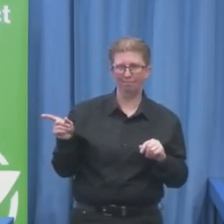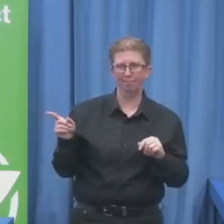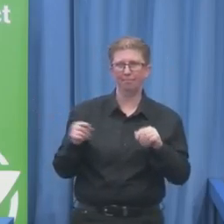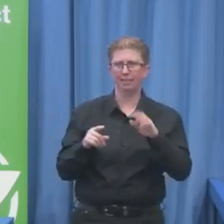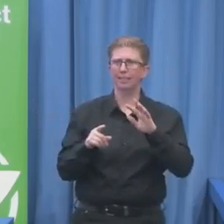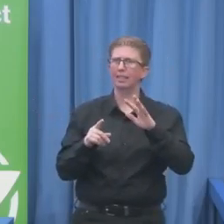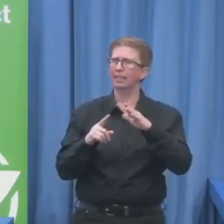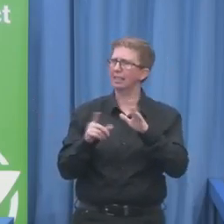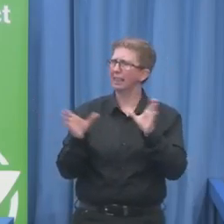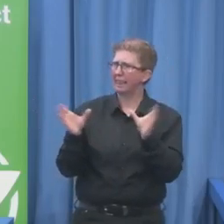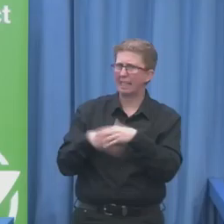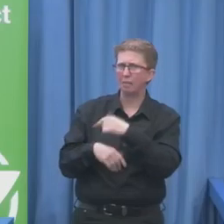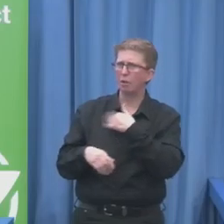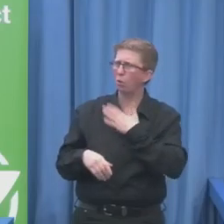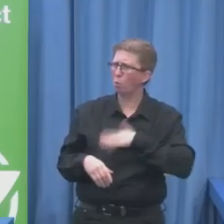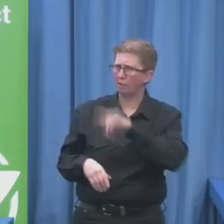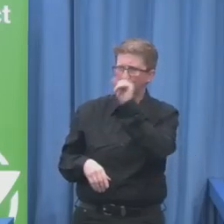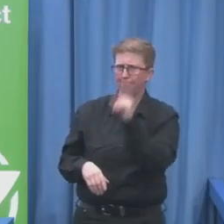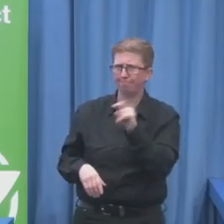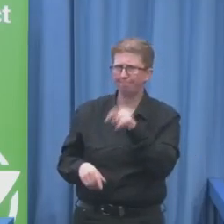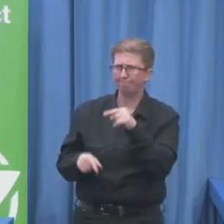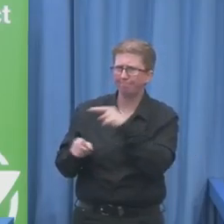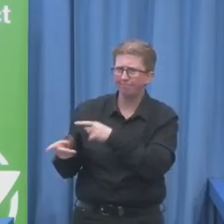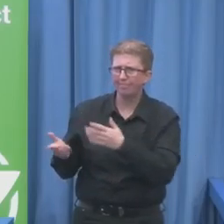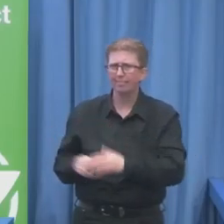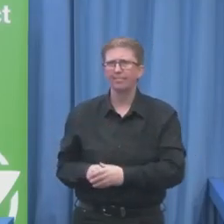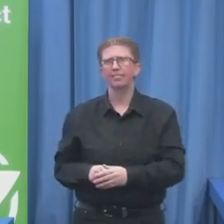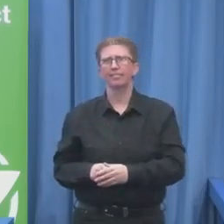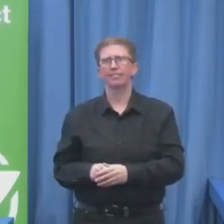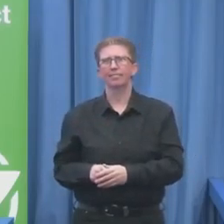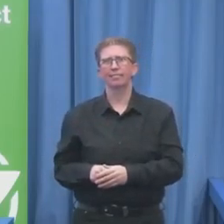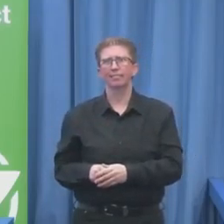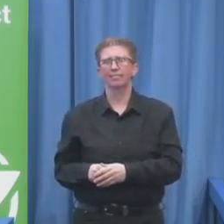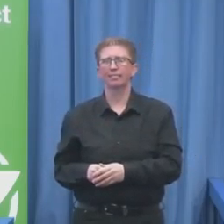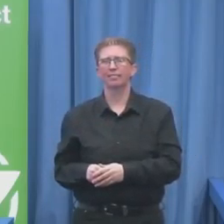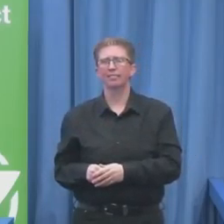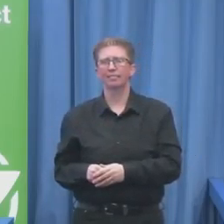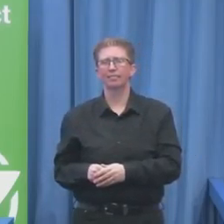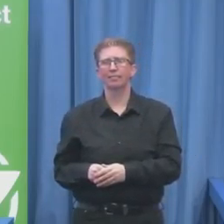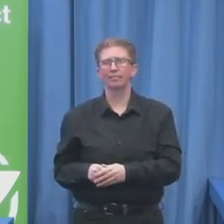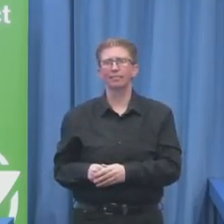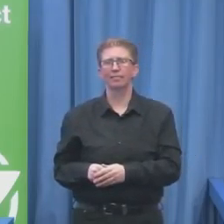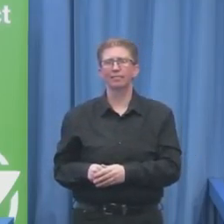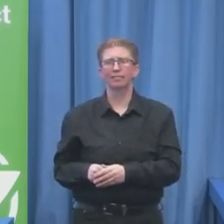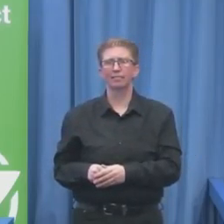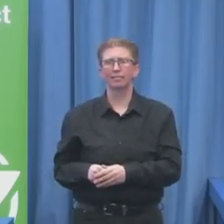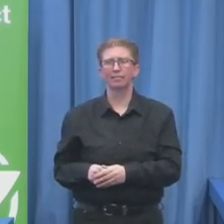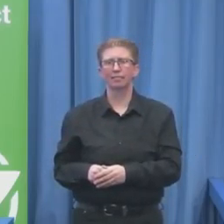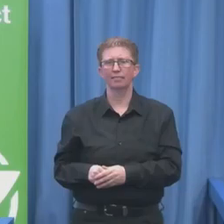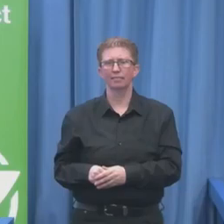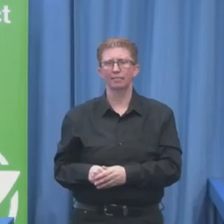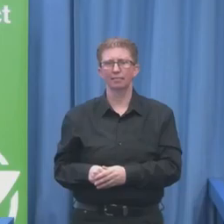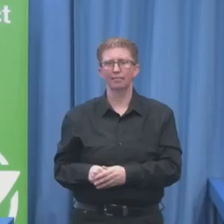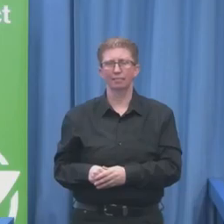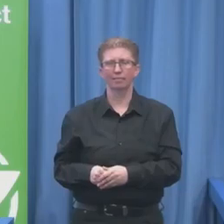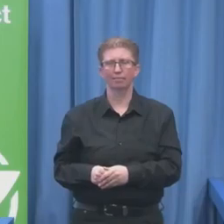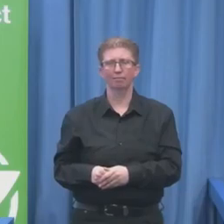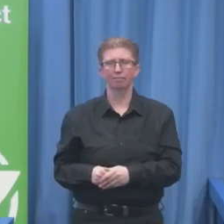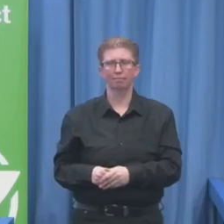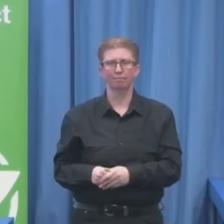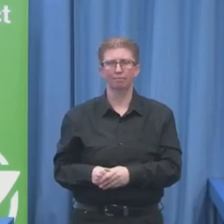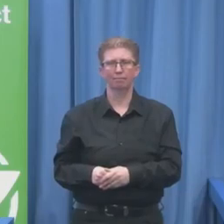the service users who for years have gone to sheltered workshops. How did you prepare them for this transition to the open labor